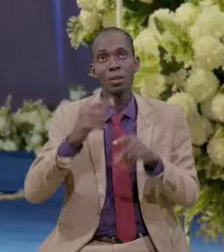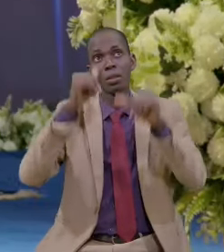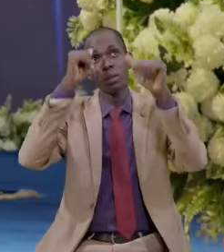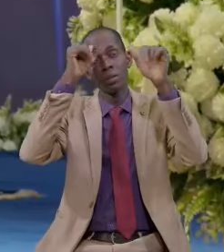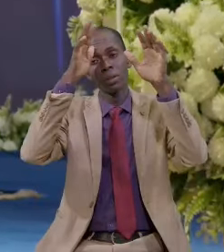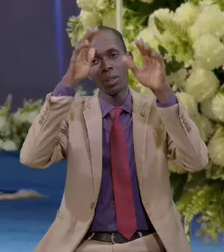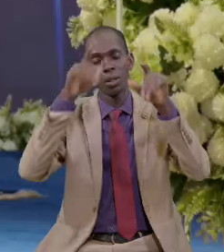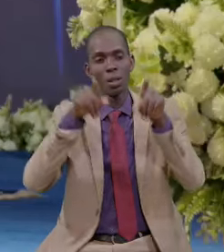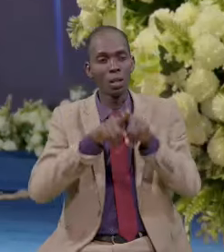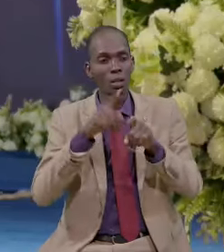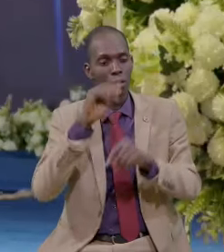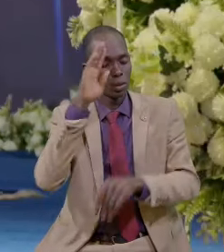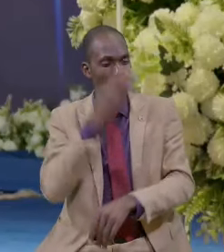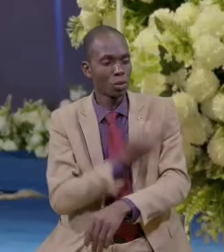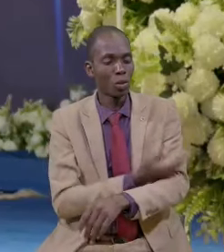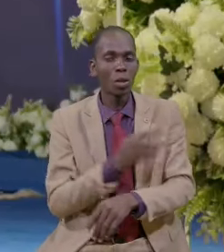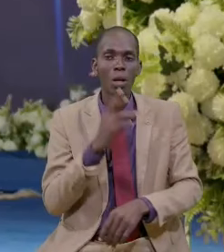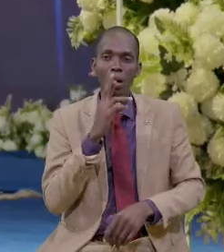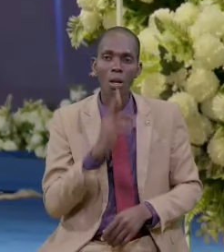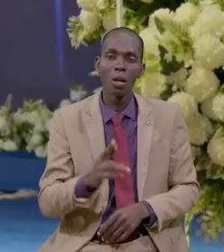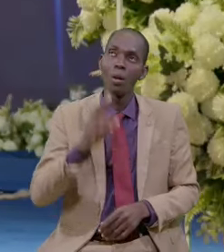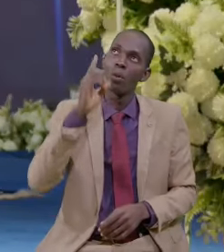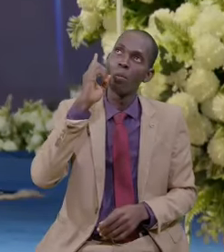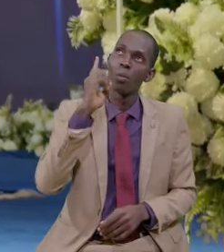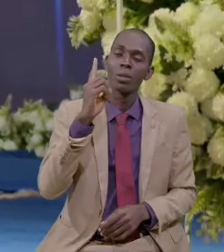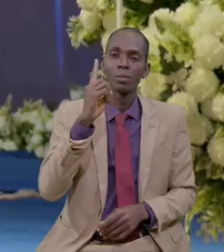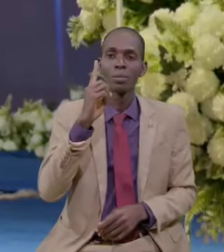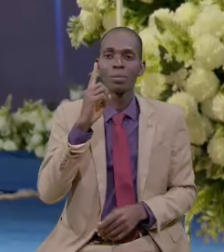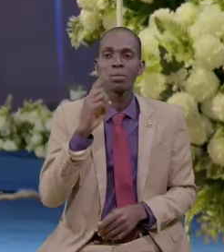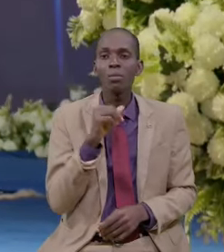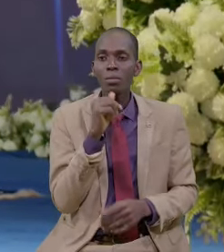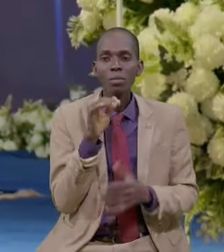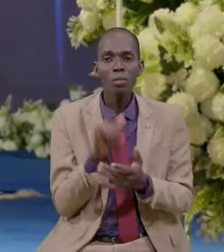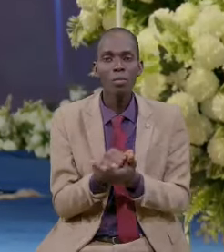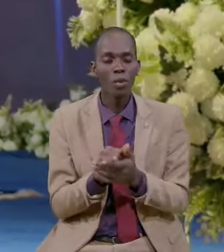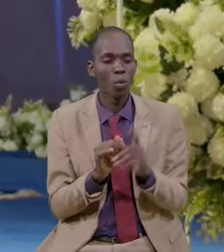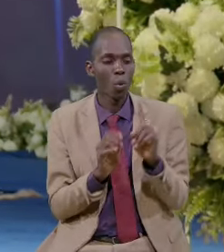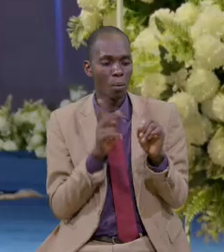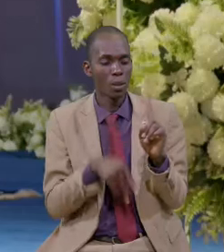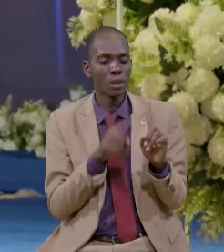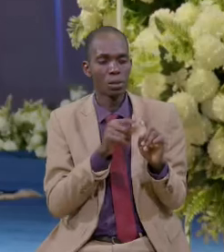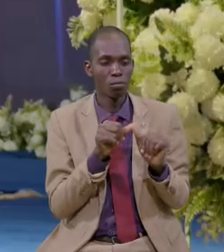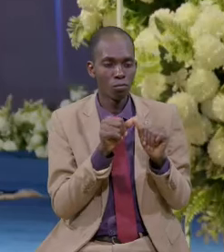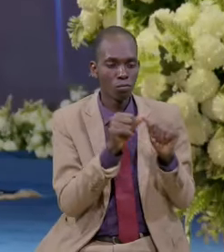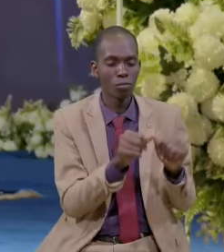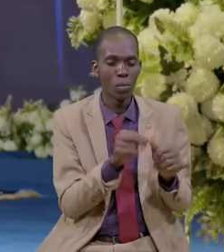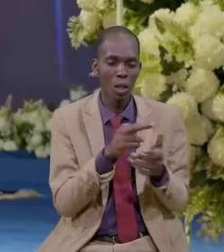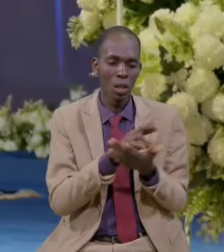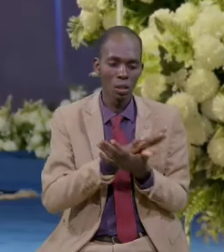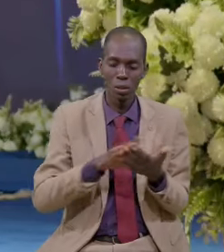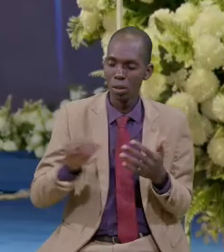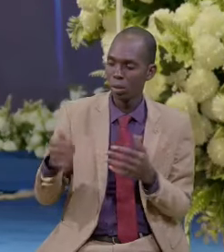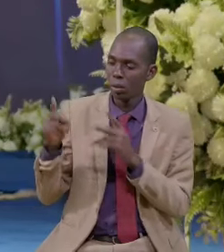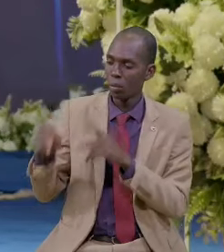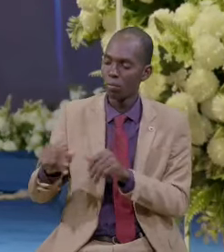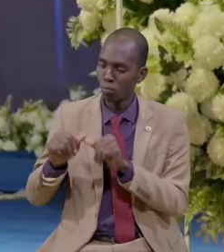the Son are one. Not that somebody remains righteous, the other one is unrighteous, we are